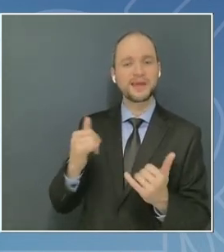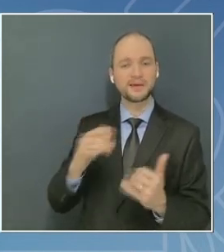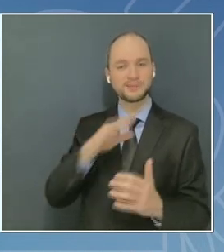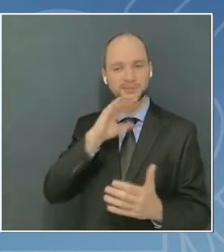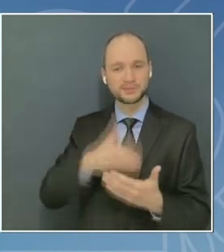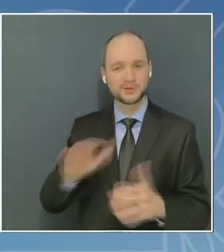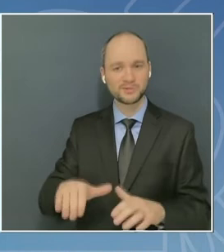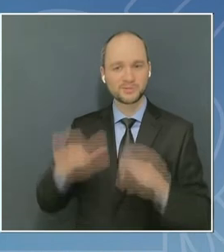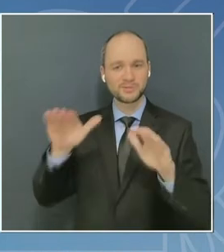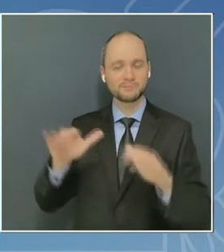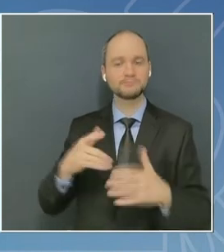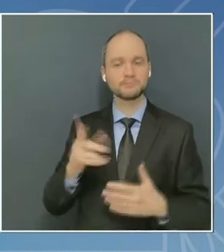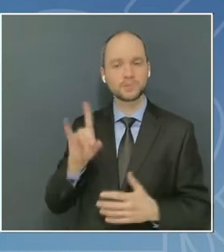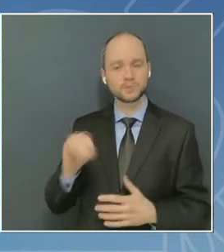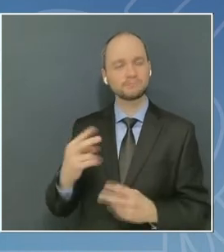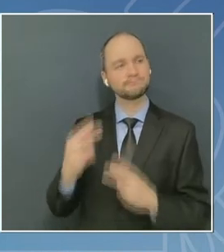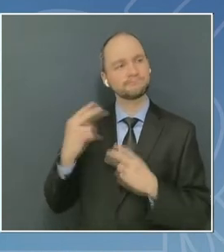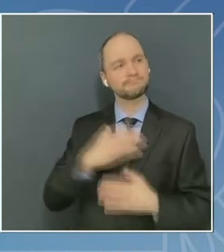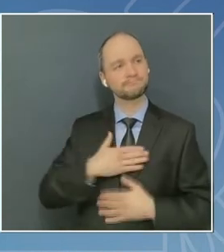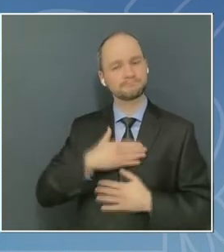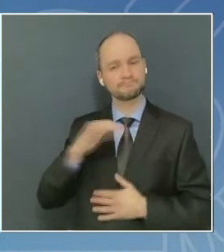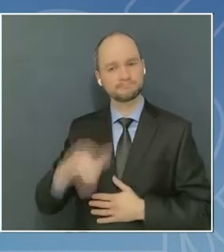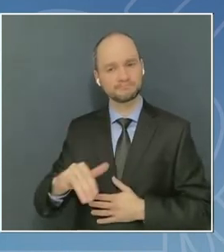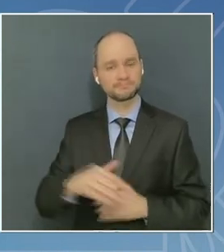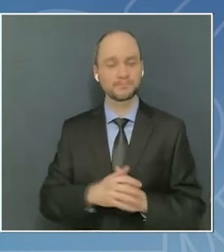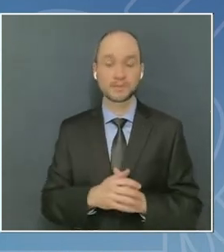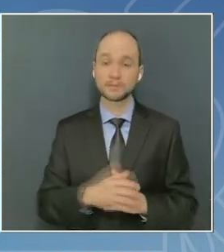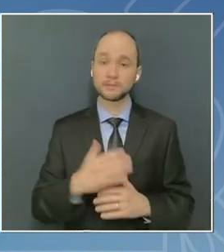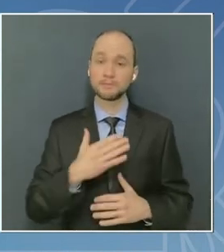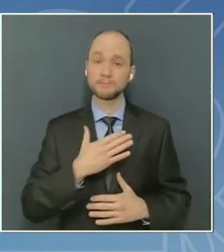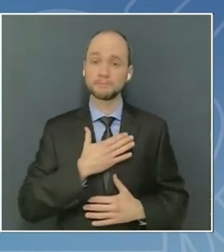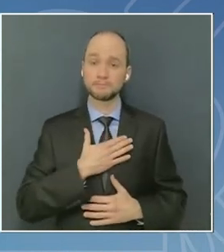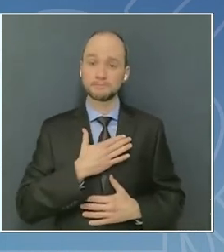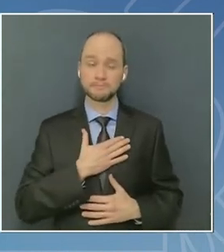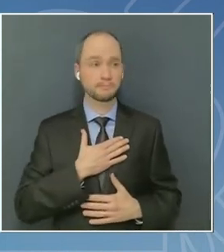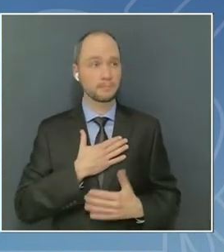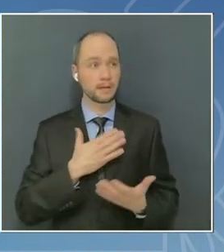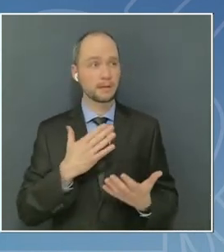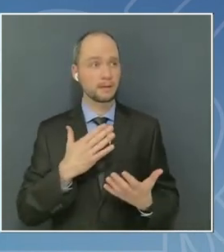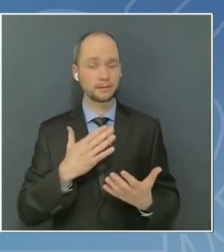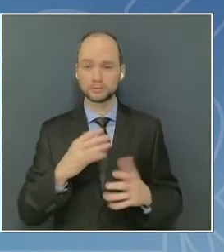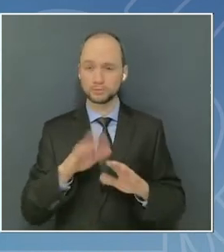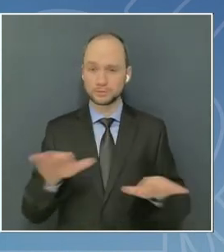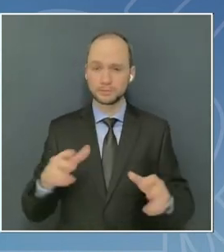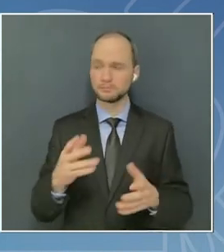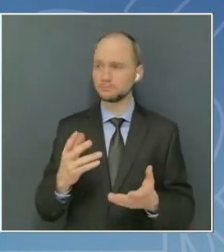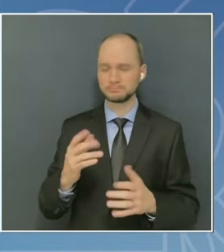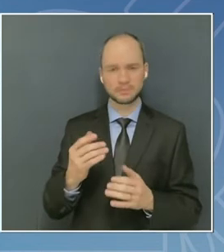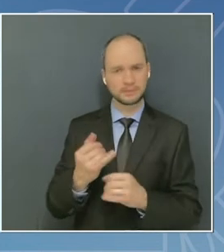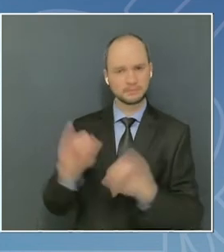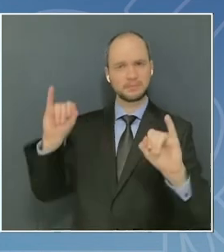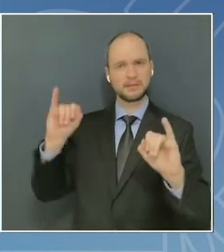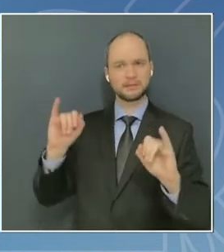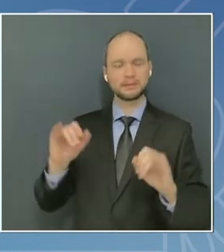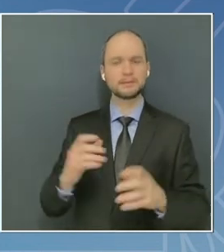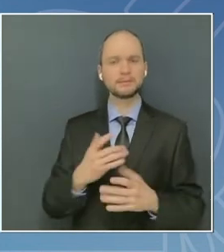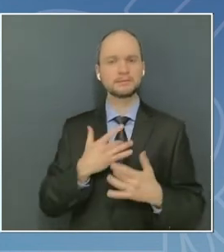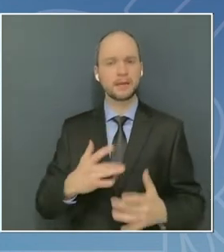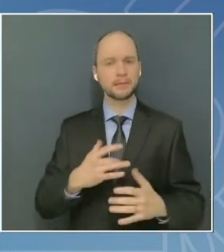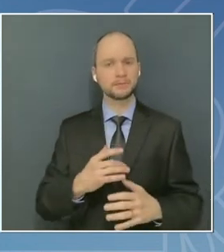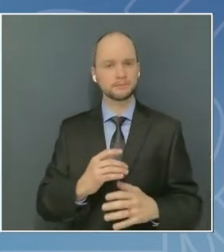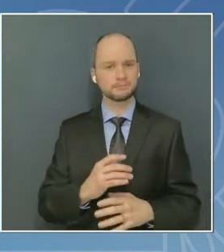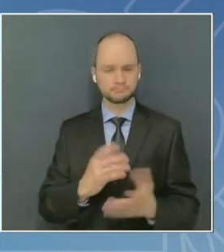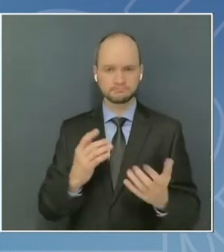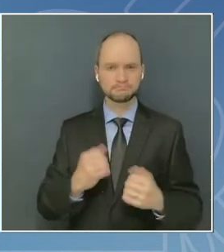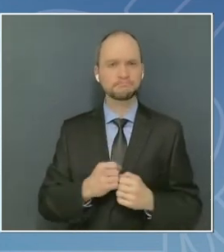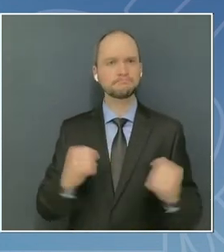country to grow our kids, and they are very dependent and very outspoken. I'm very glad because I can compare that when